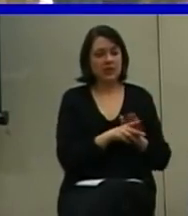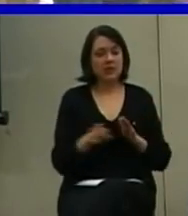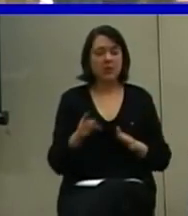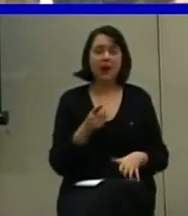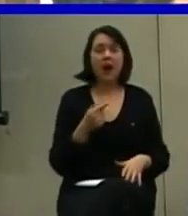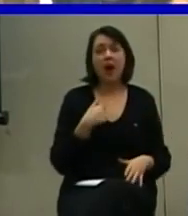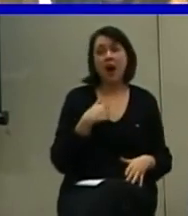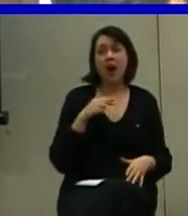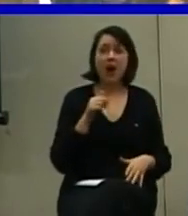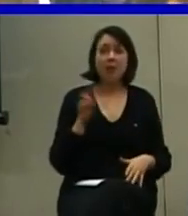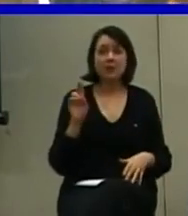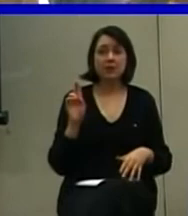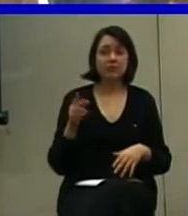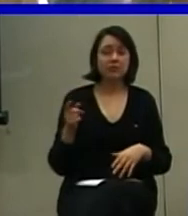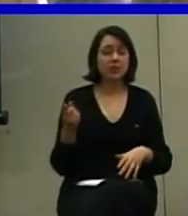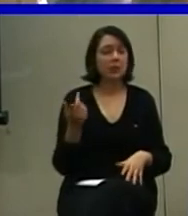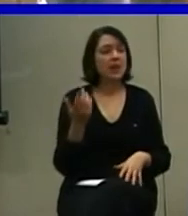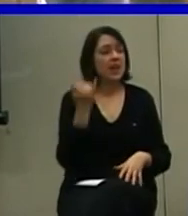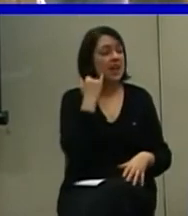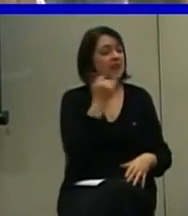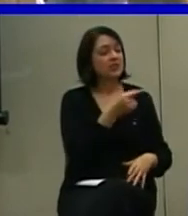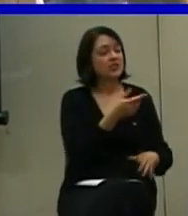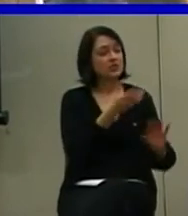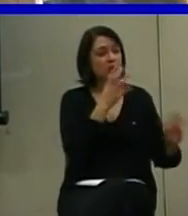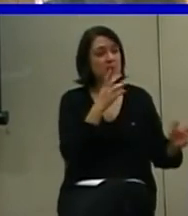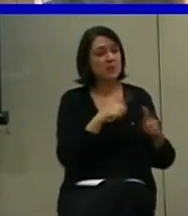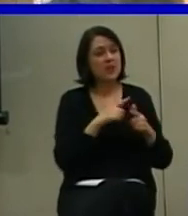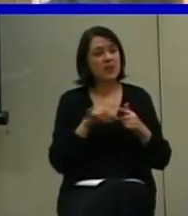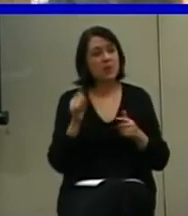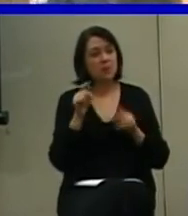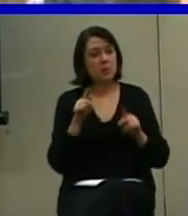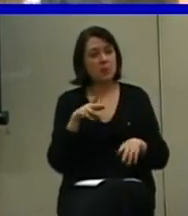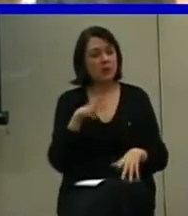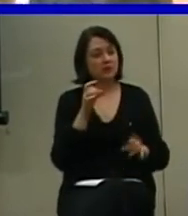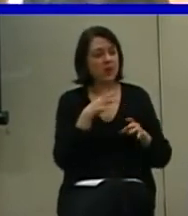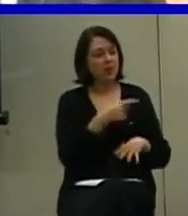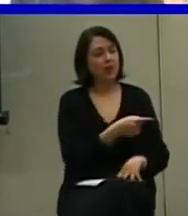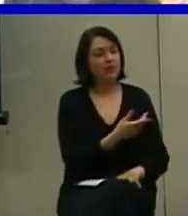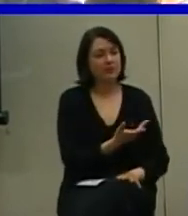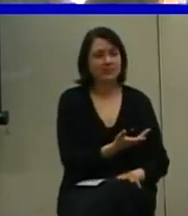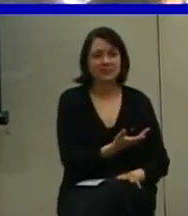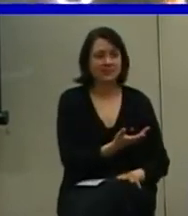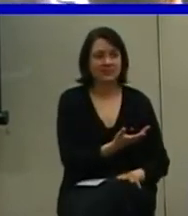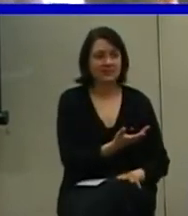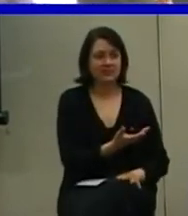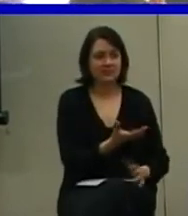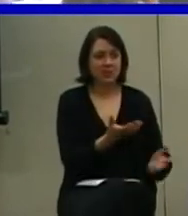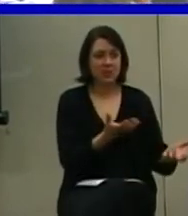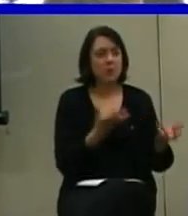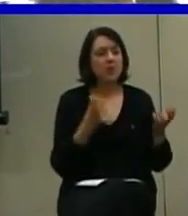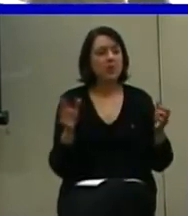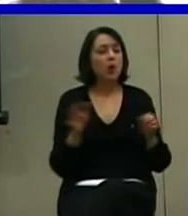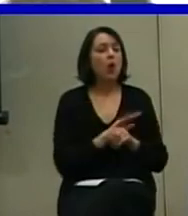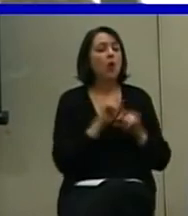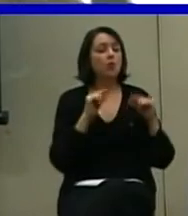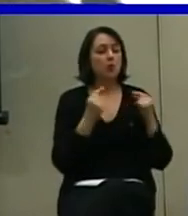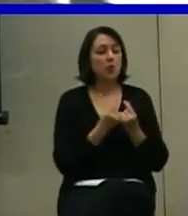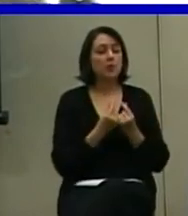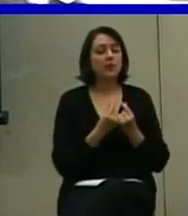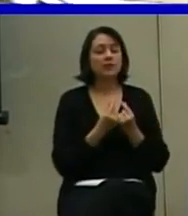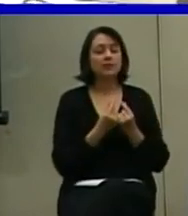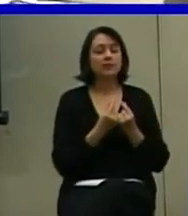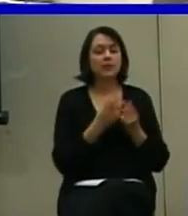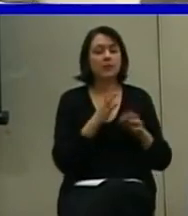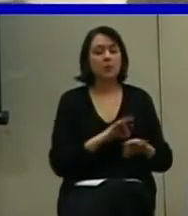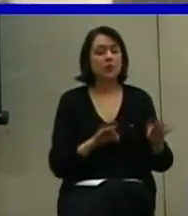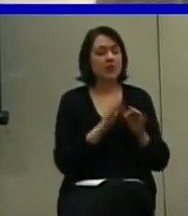all. 2, if Brenda screws up, it makes everybody hate her. So we want the whole group. Here are the keys to